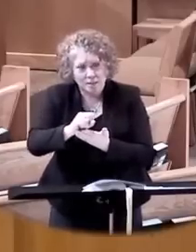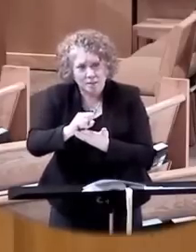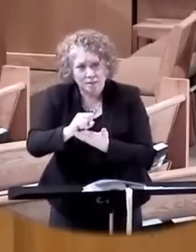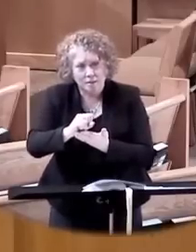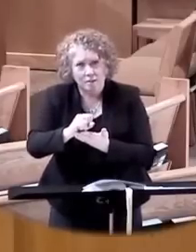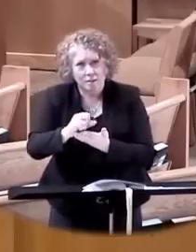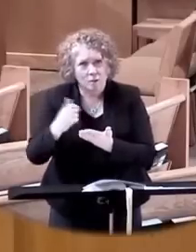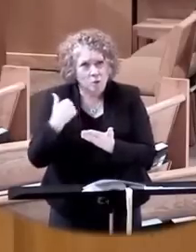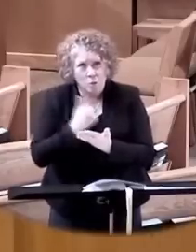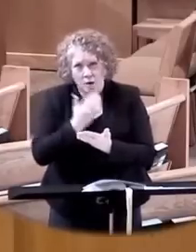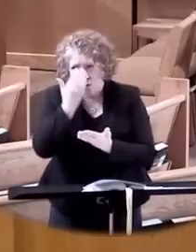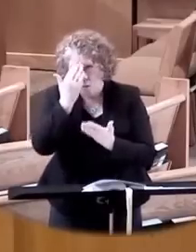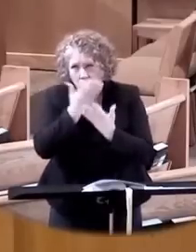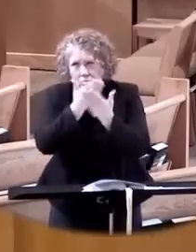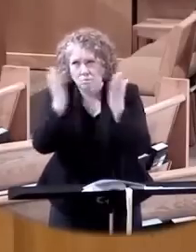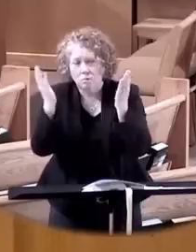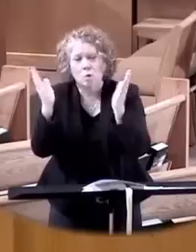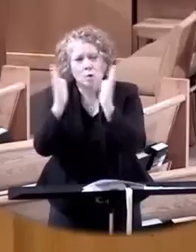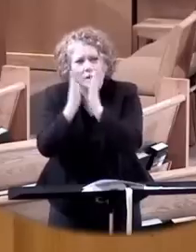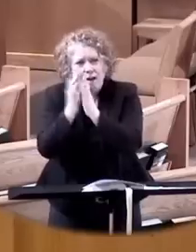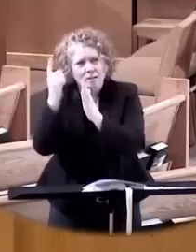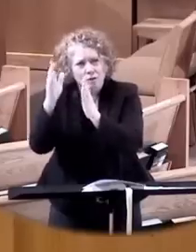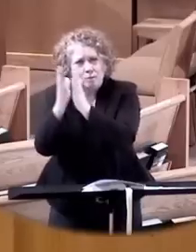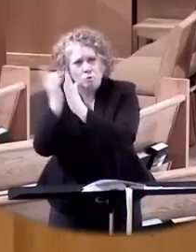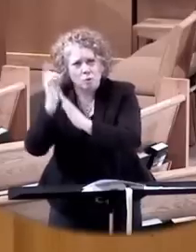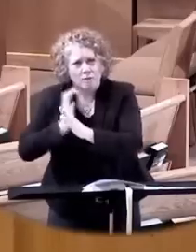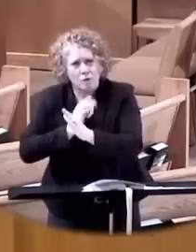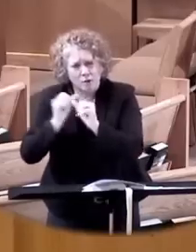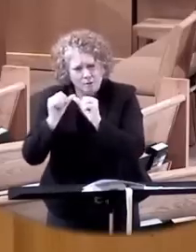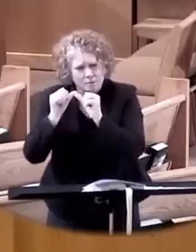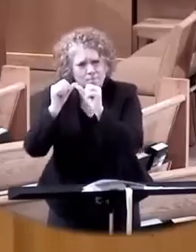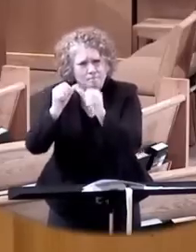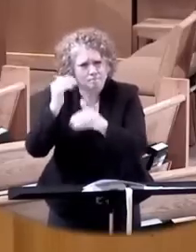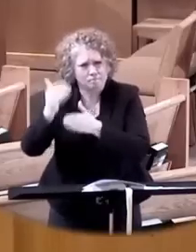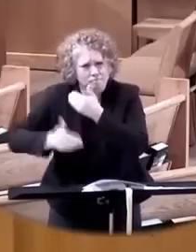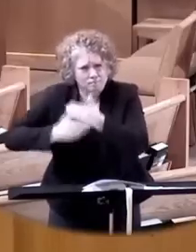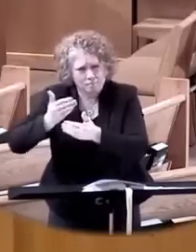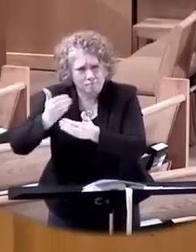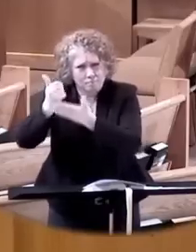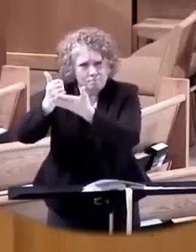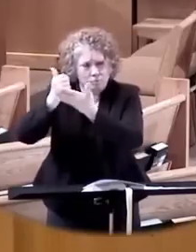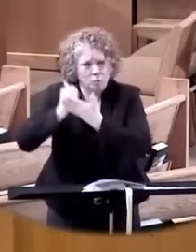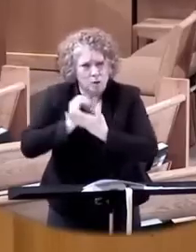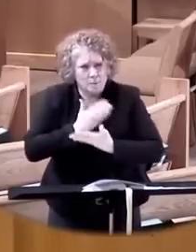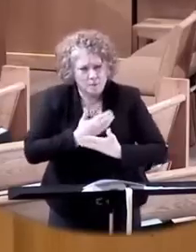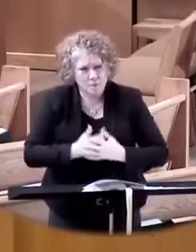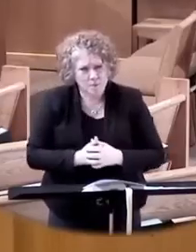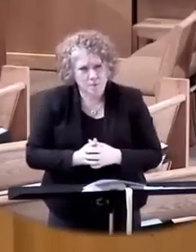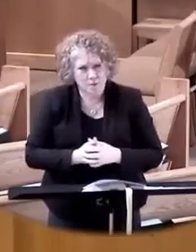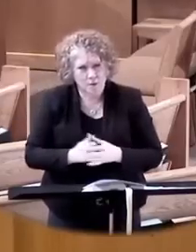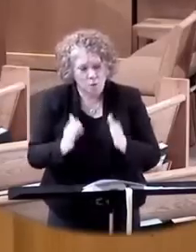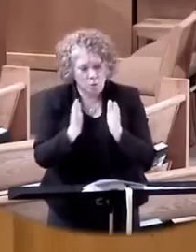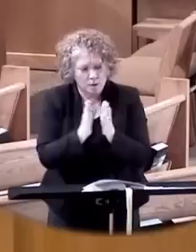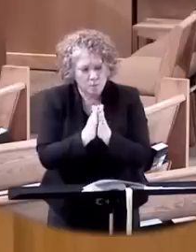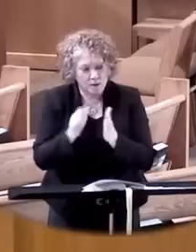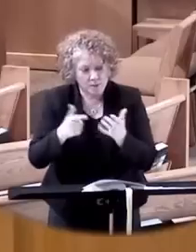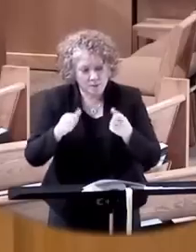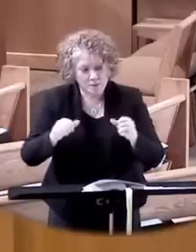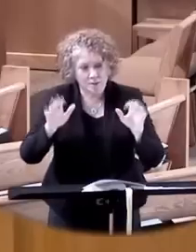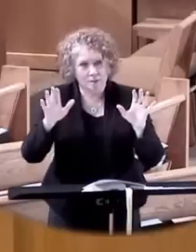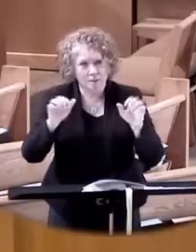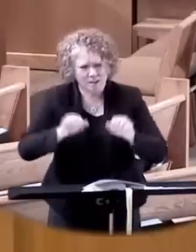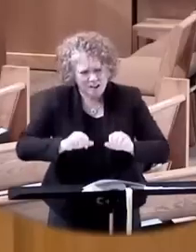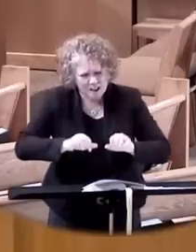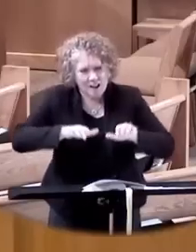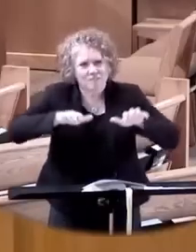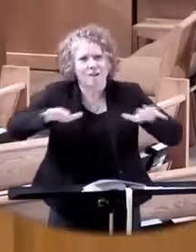presence, we rely for unfailing help. May this sacrifice of our reconciliation, we pray, O Lord, advance